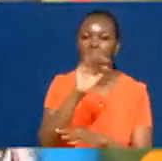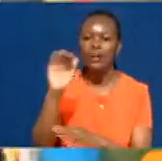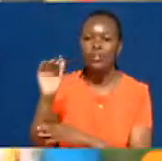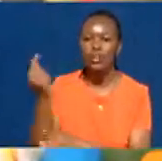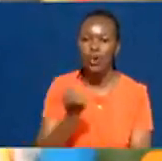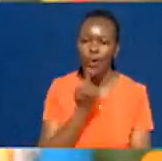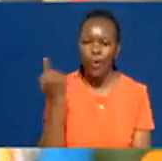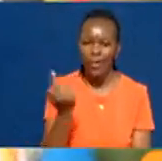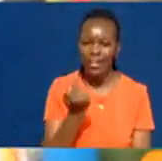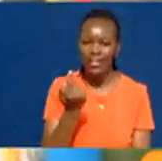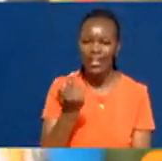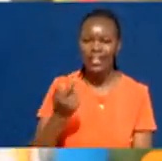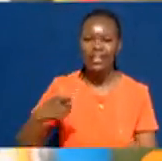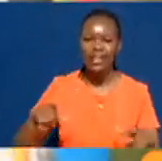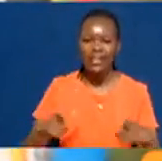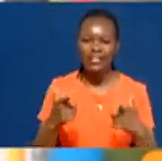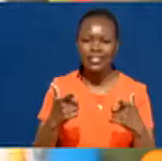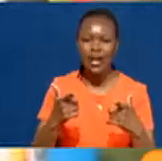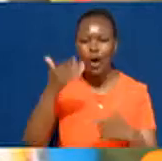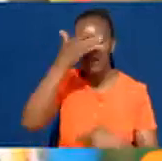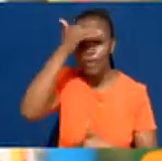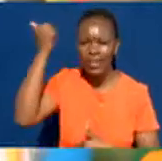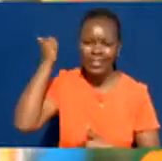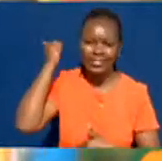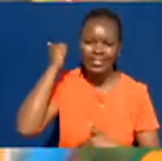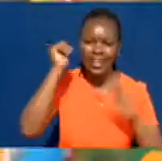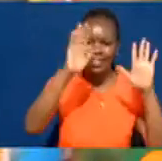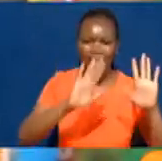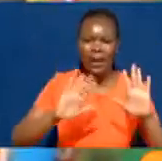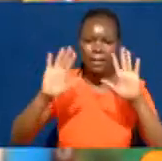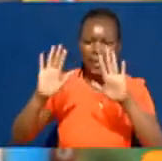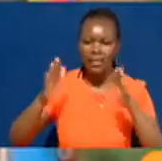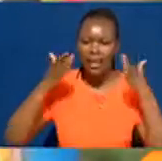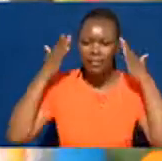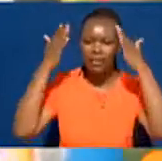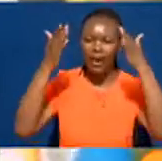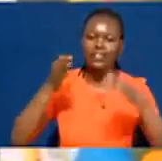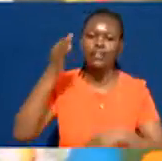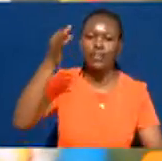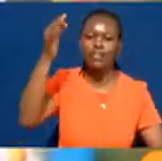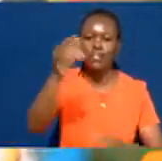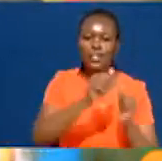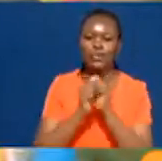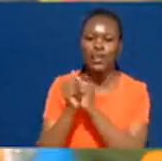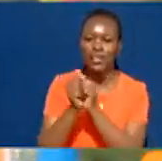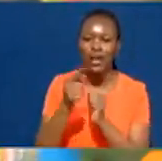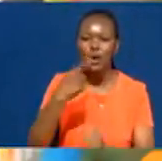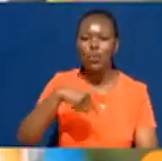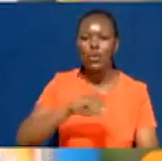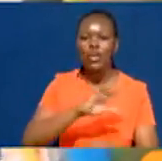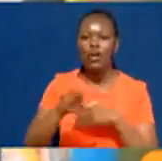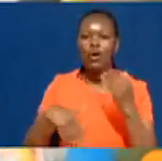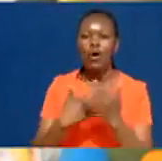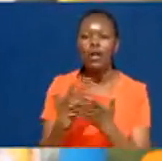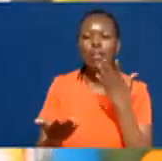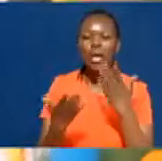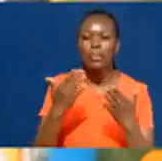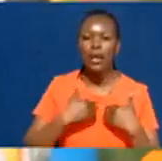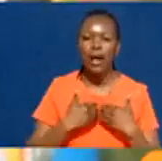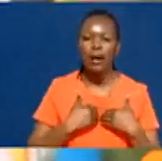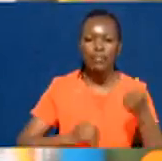put the campaign behind us and let us look into the future together. We may all have supported different